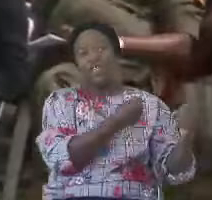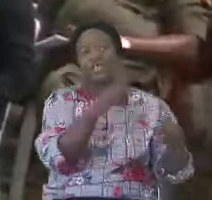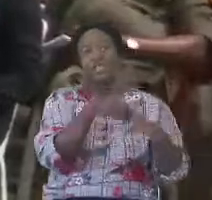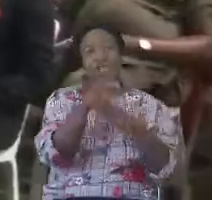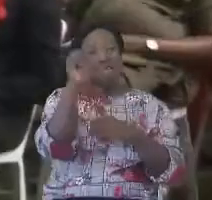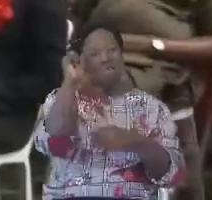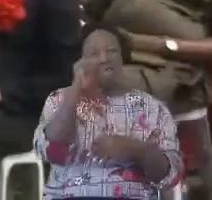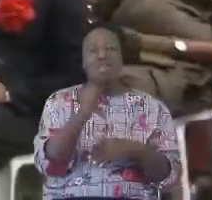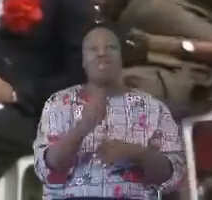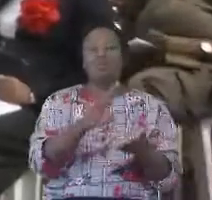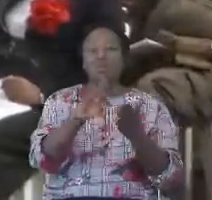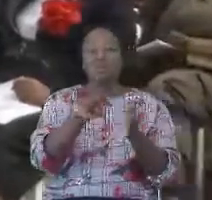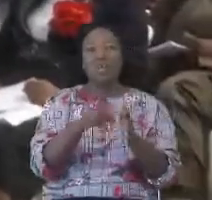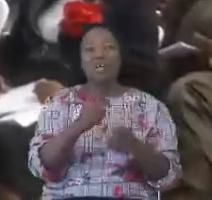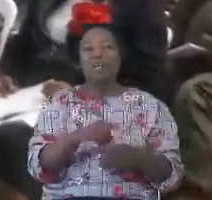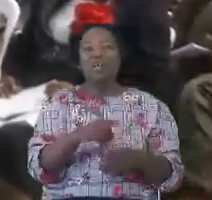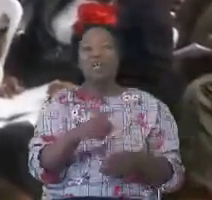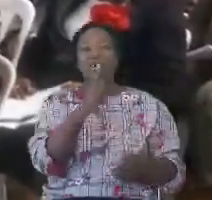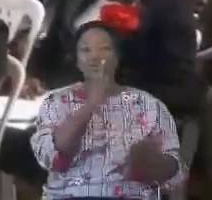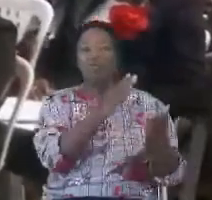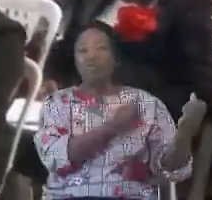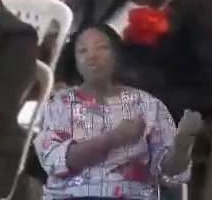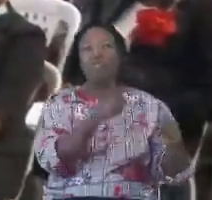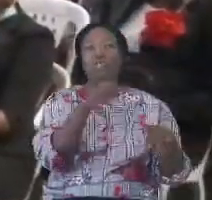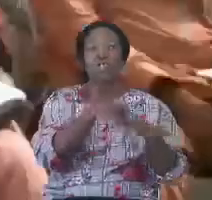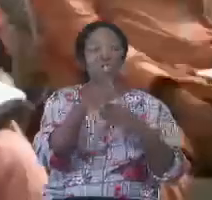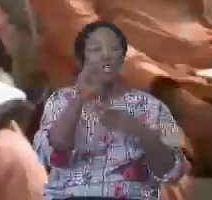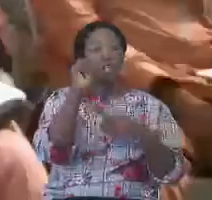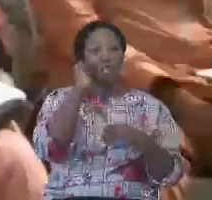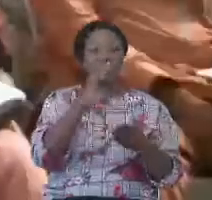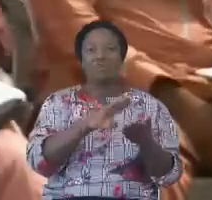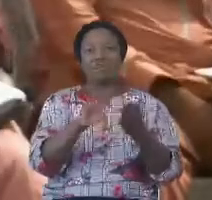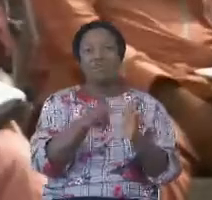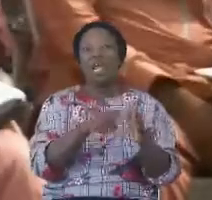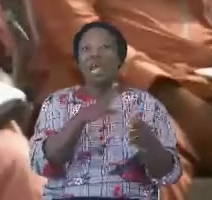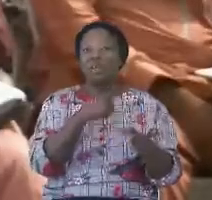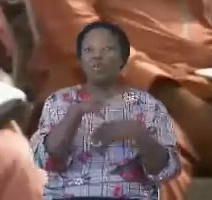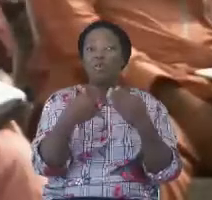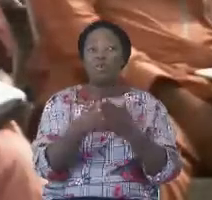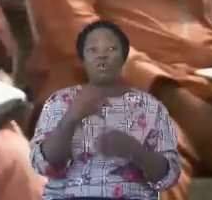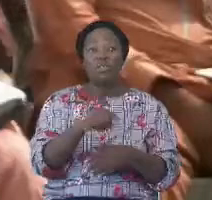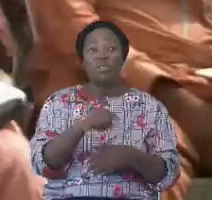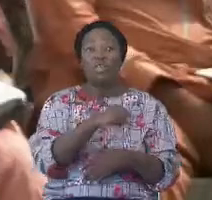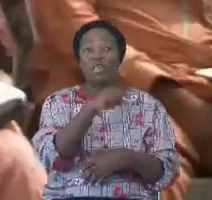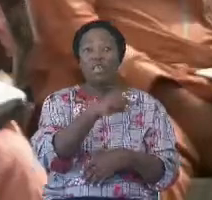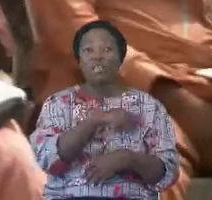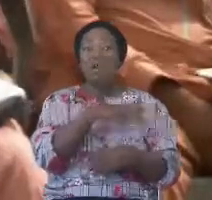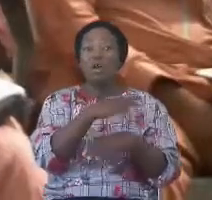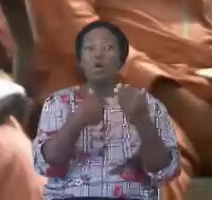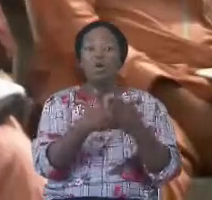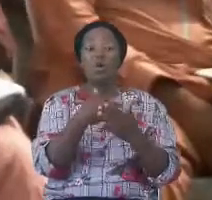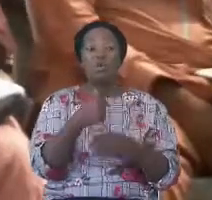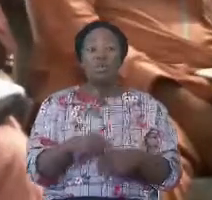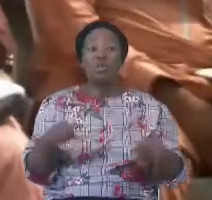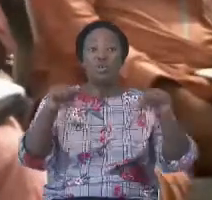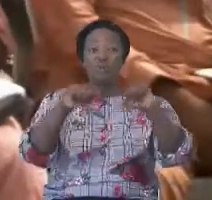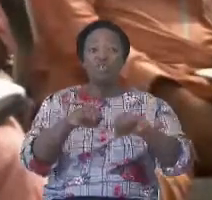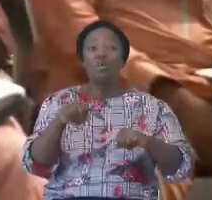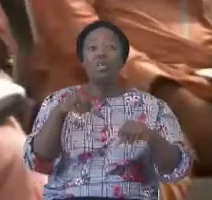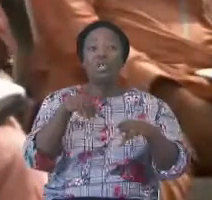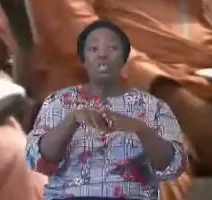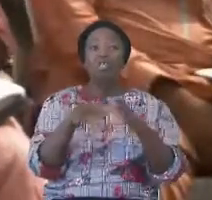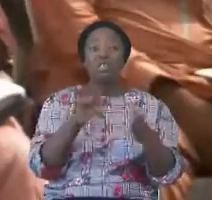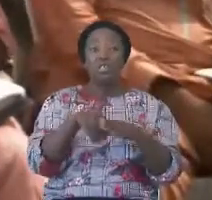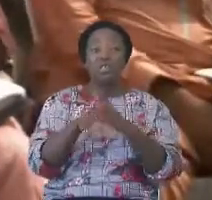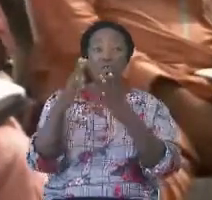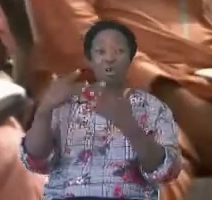forgiveness confidence in his forgiveness the trust in his forgiveness and all the